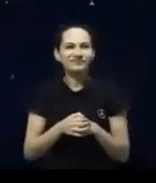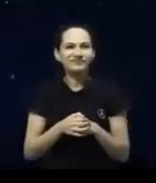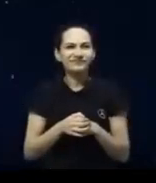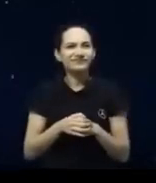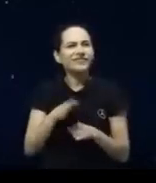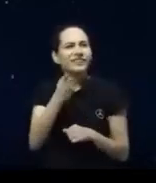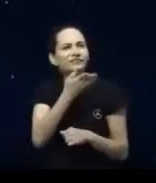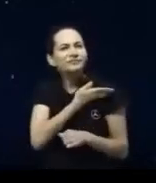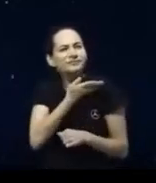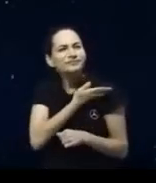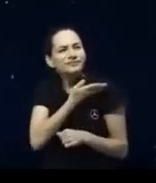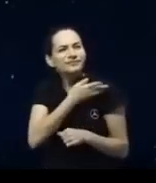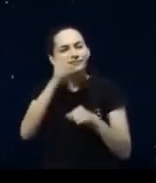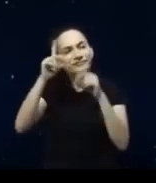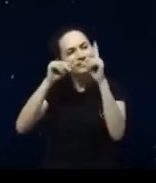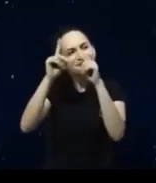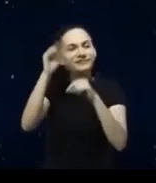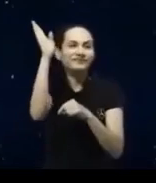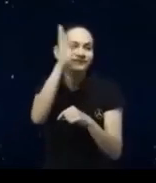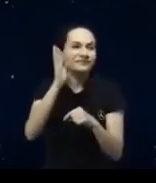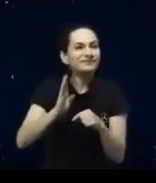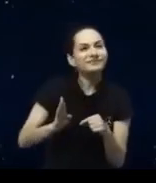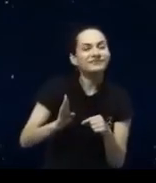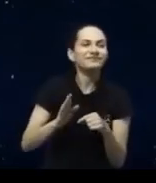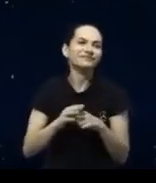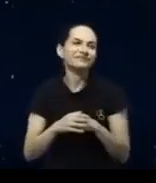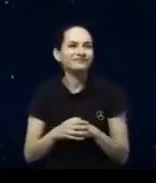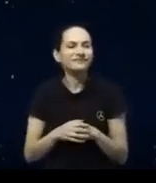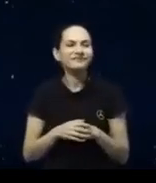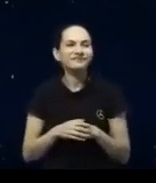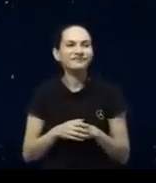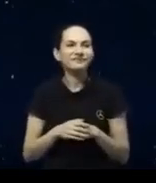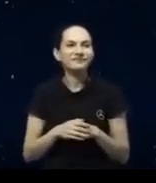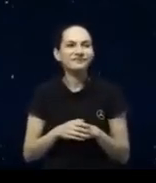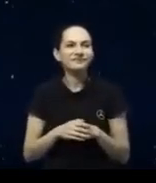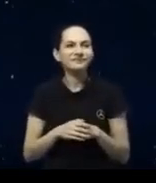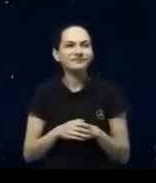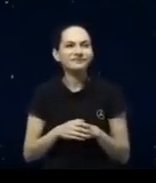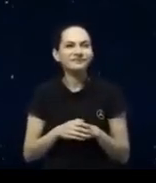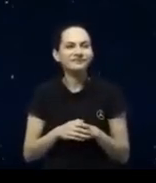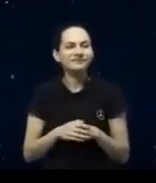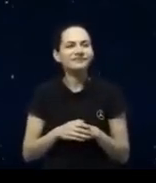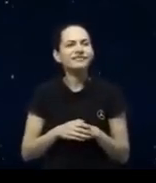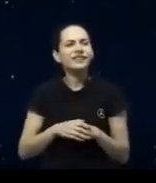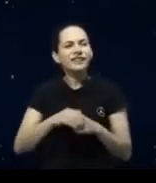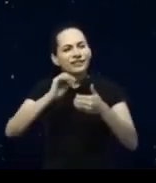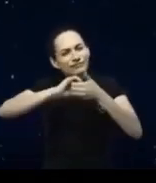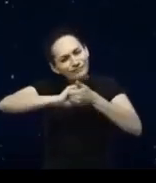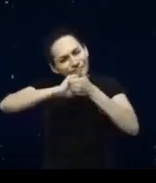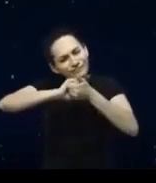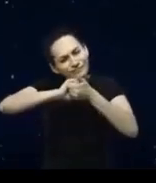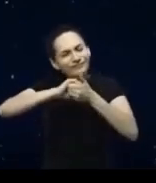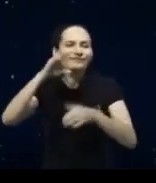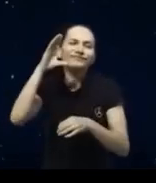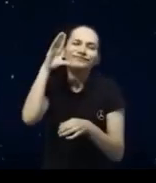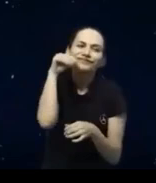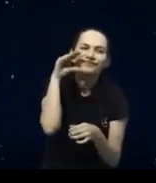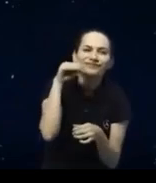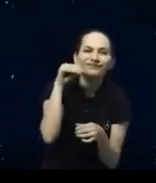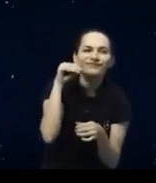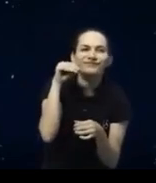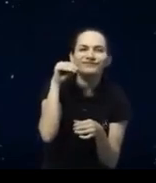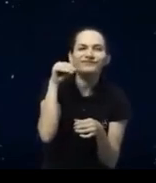Dear colleagues from Mercedes-Benz do Brasil, dear partners, dear employees,